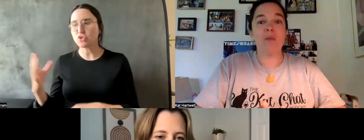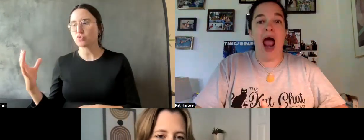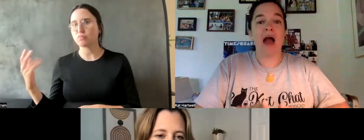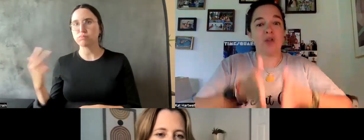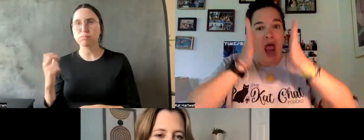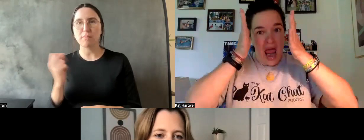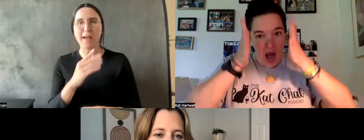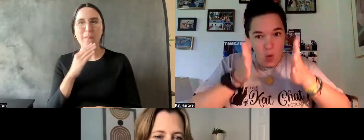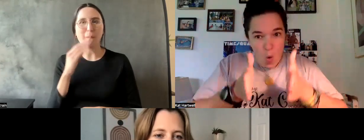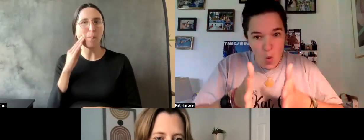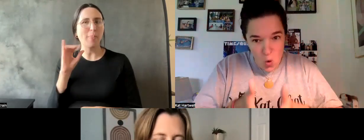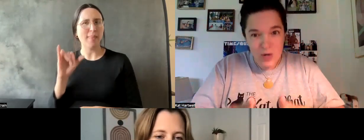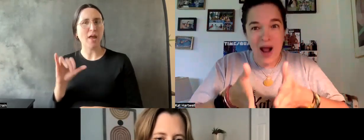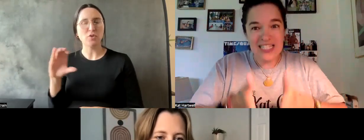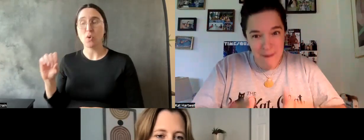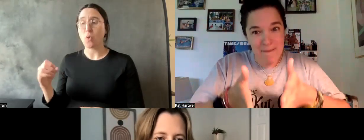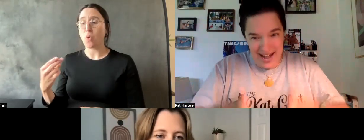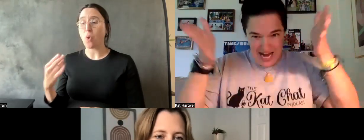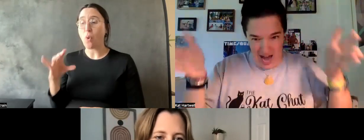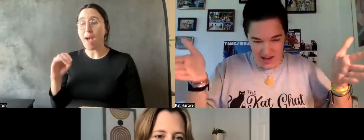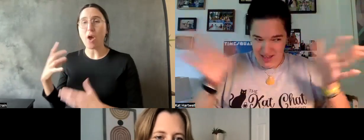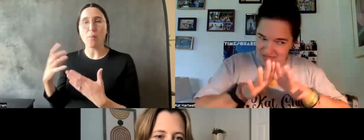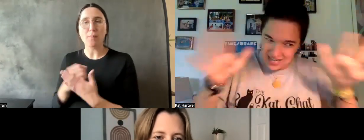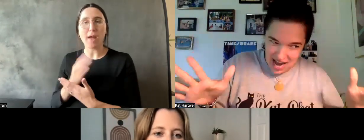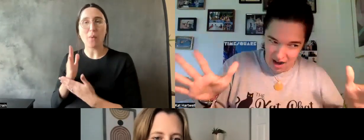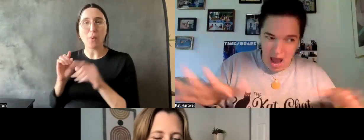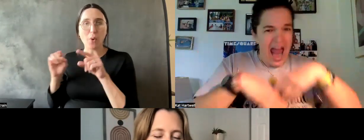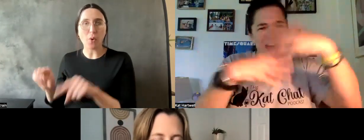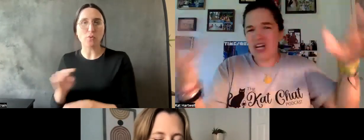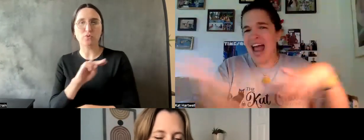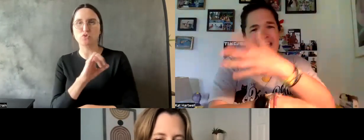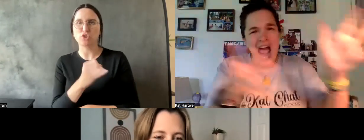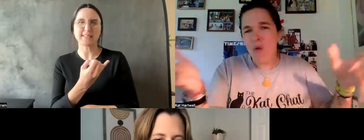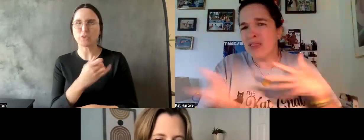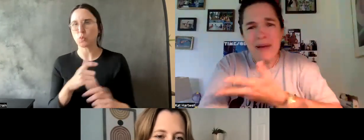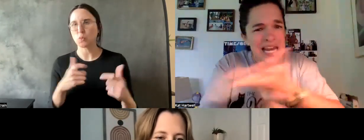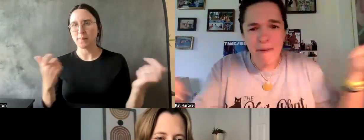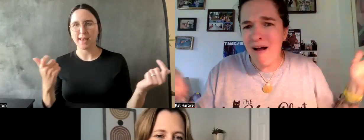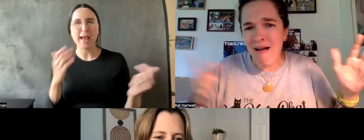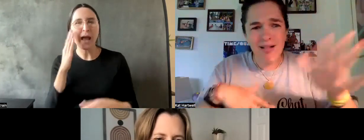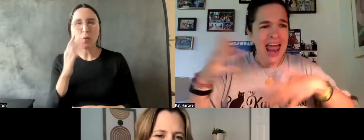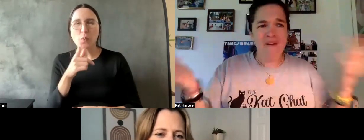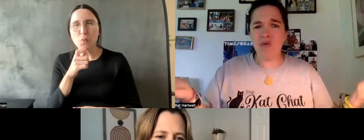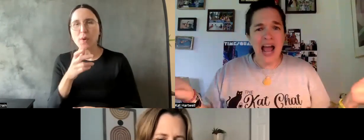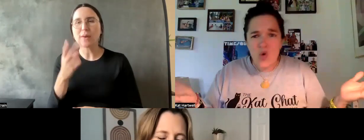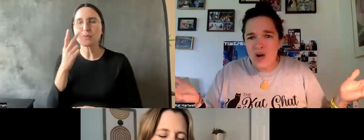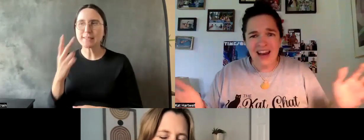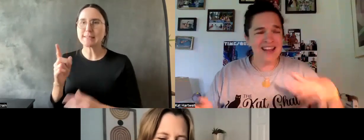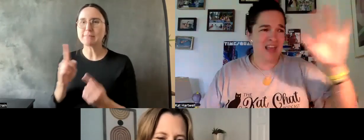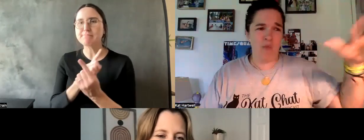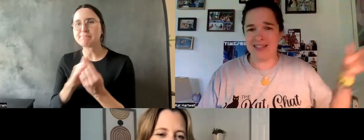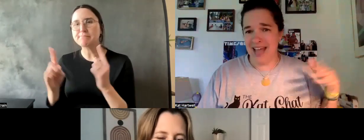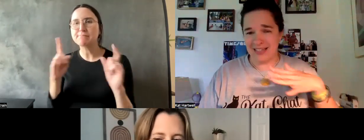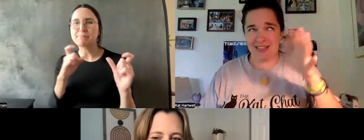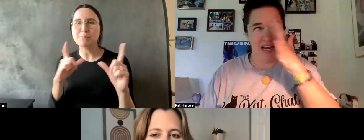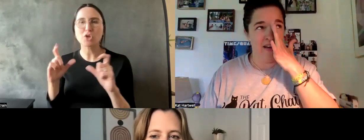who we want and who we want to spend money on. That's it. right, And just hang right. out with people. If we're not doing